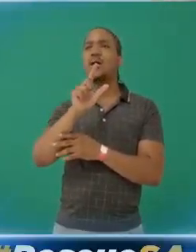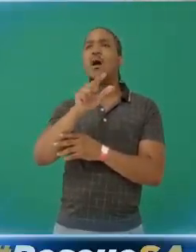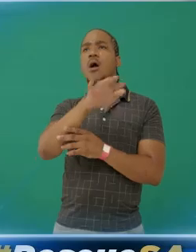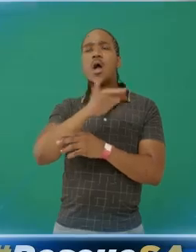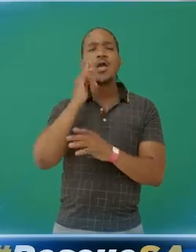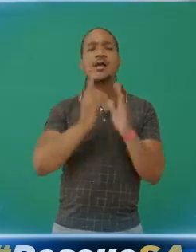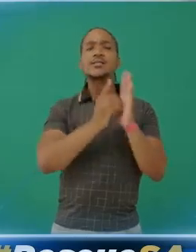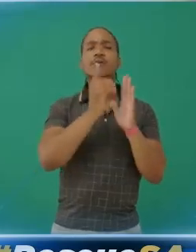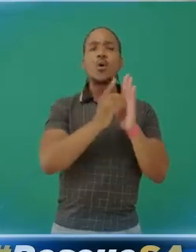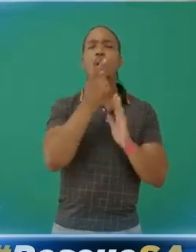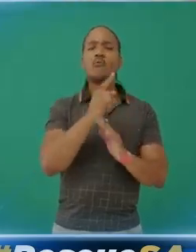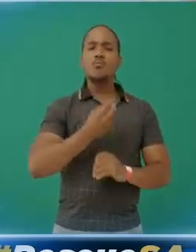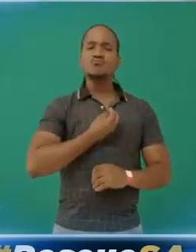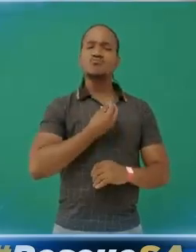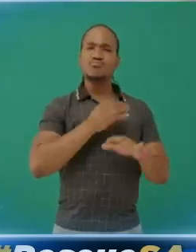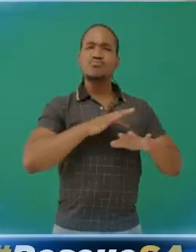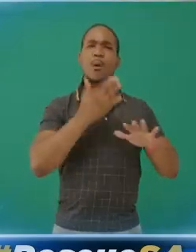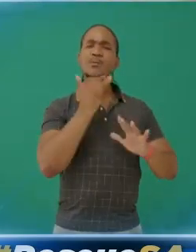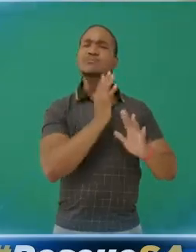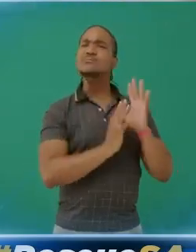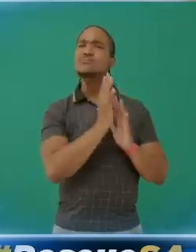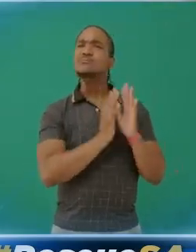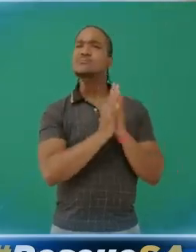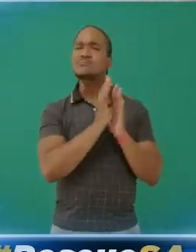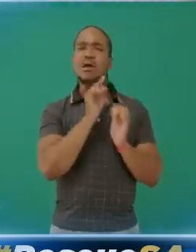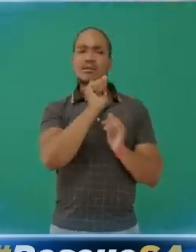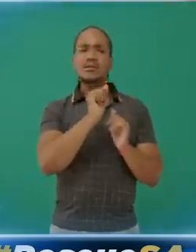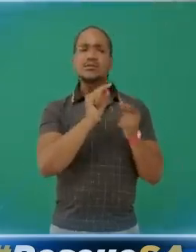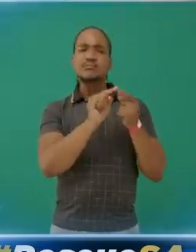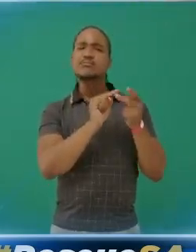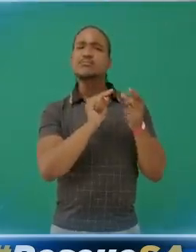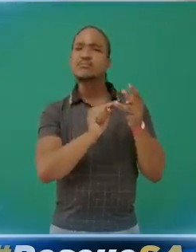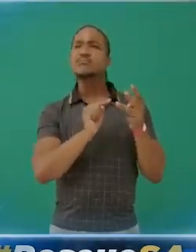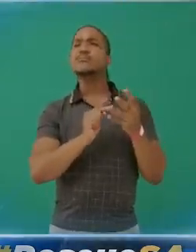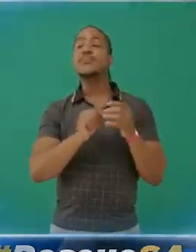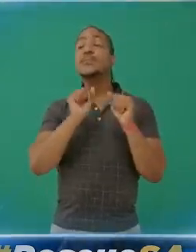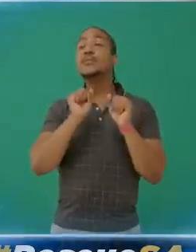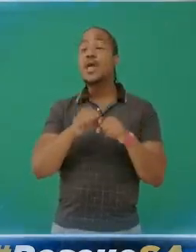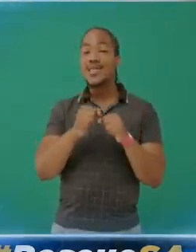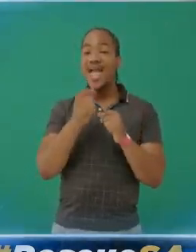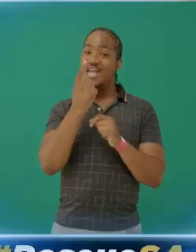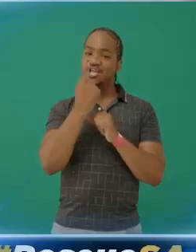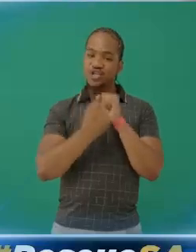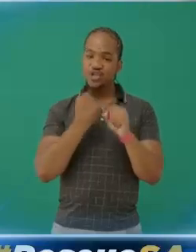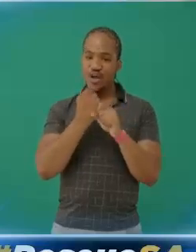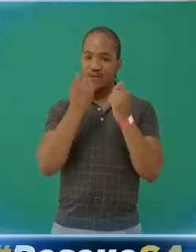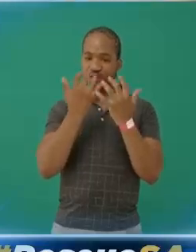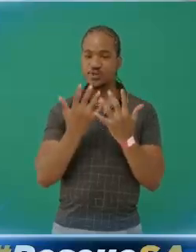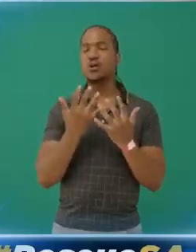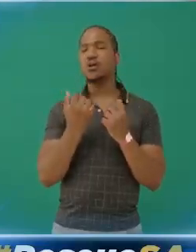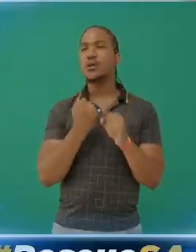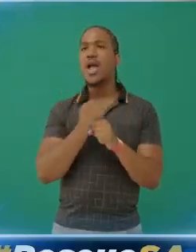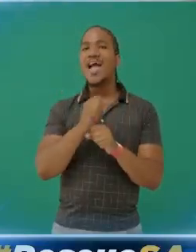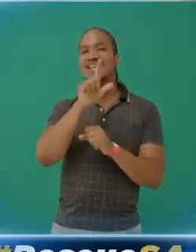of young people. Can you tell me a little bit about these initiatives? Look, every financial year we invest in the region of around 7